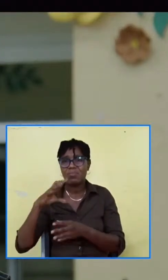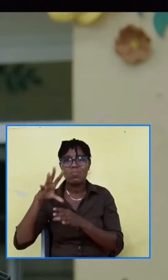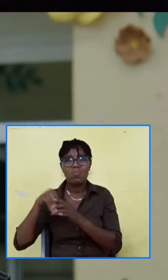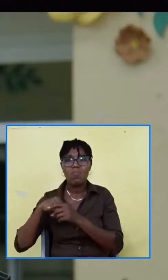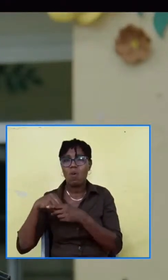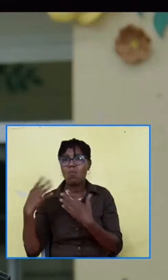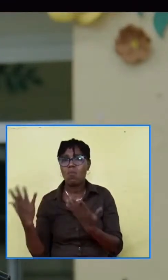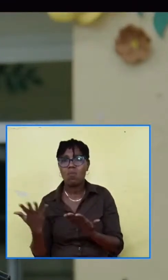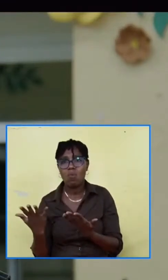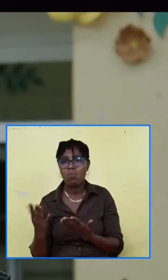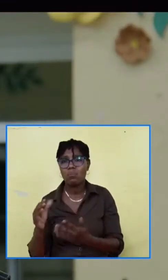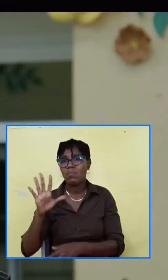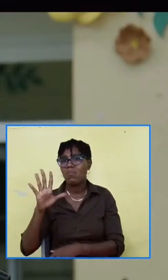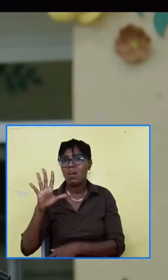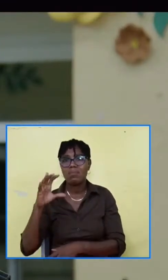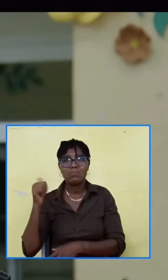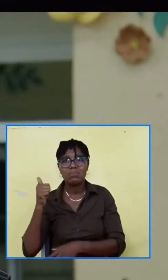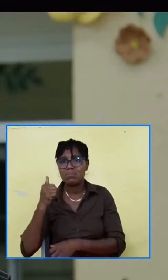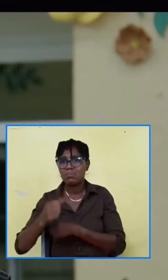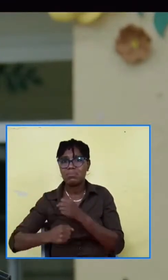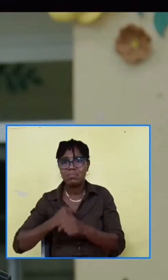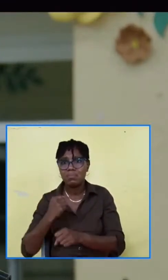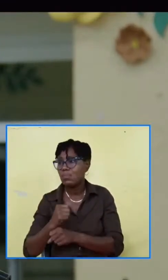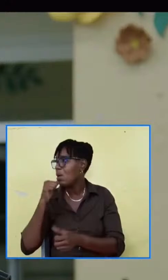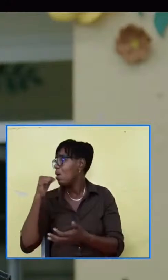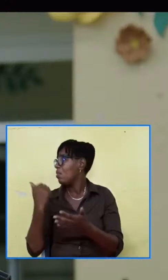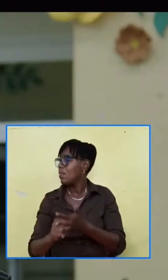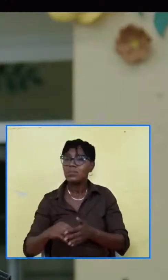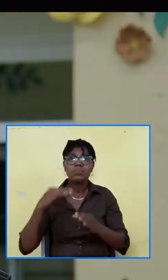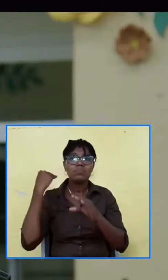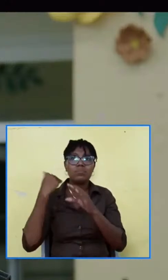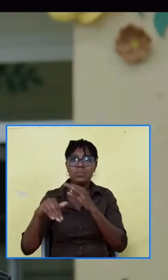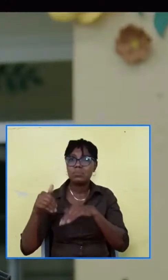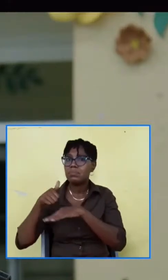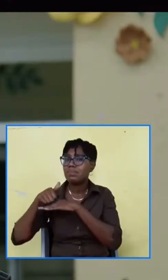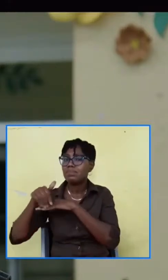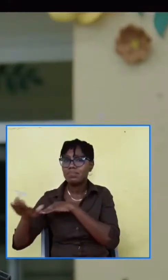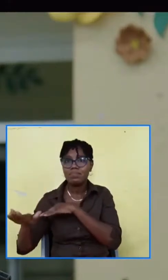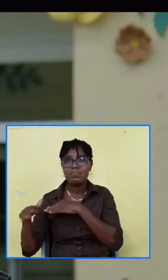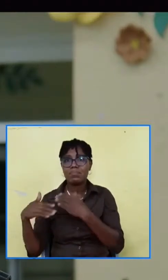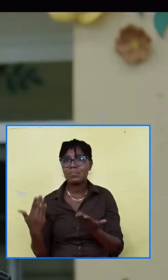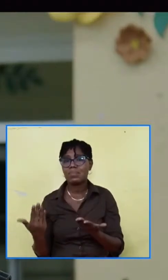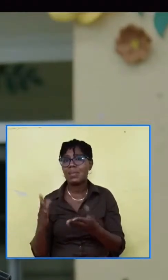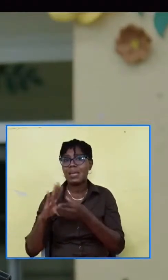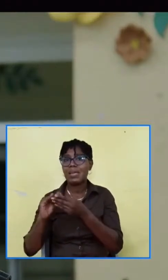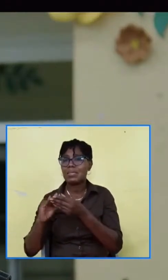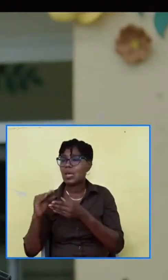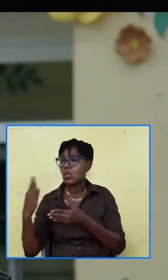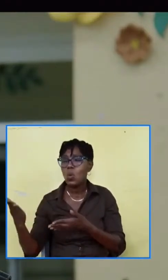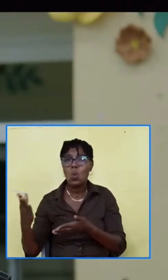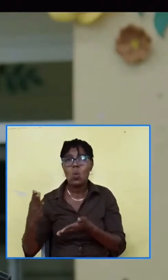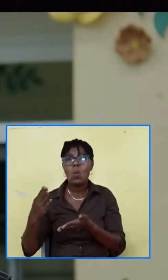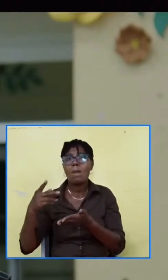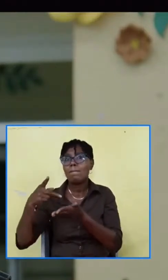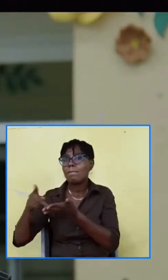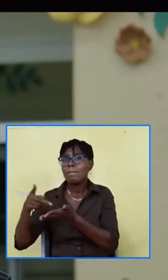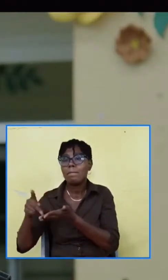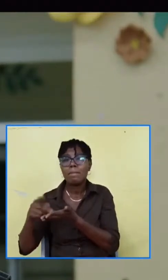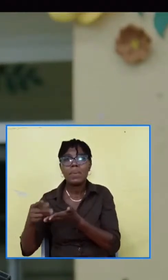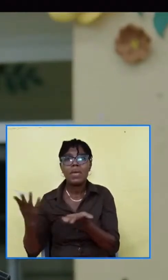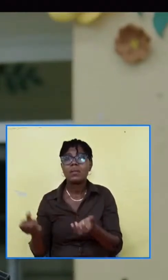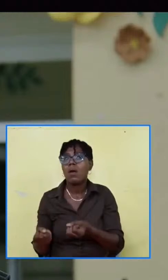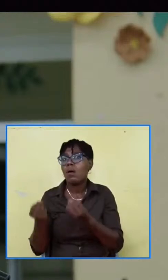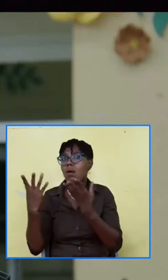about 5 or 10 years, write them a letter or an email and say, congratulations, your pay contributions overall is X dollars.